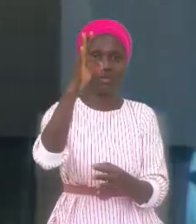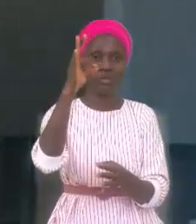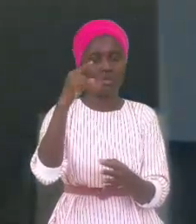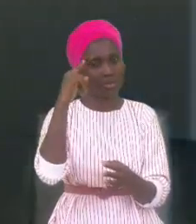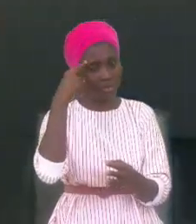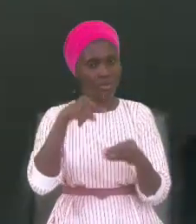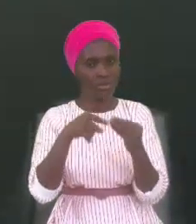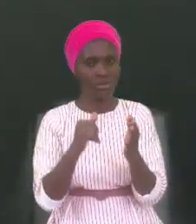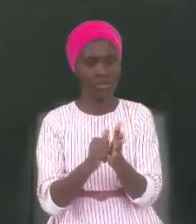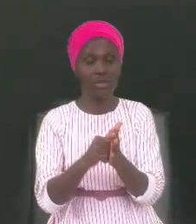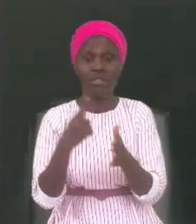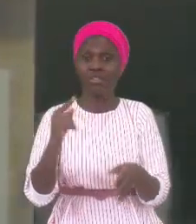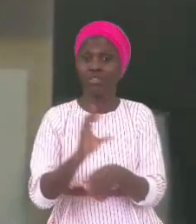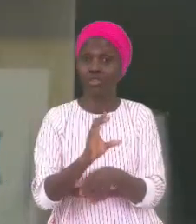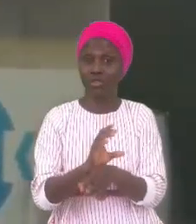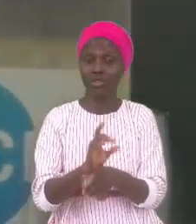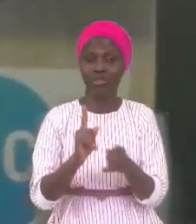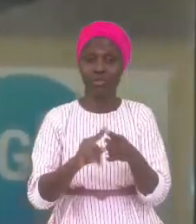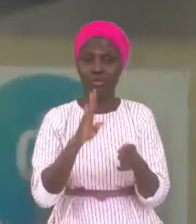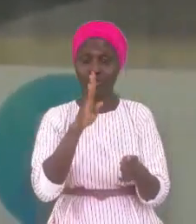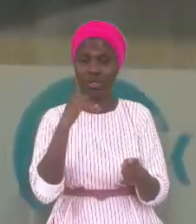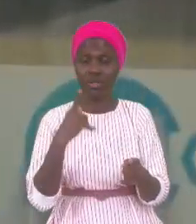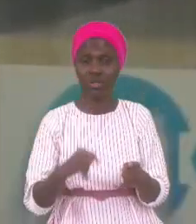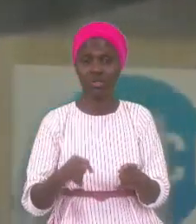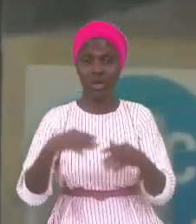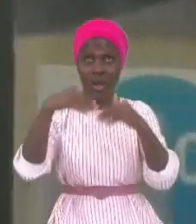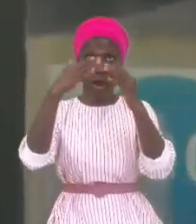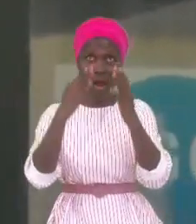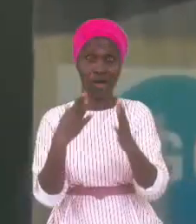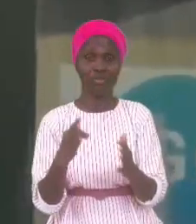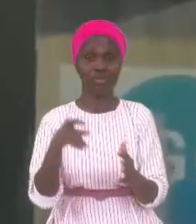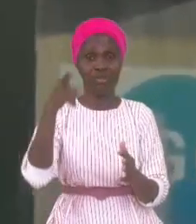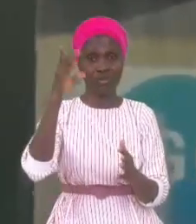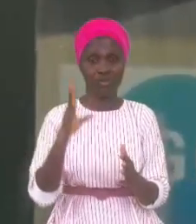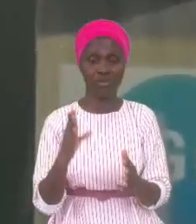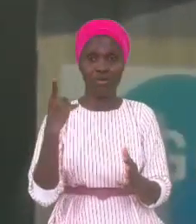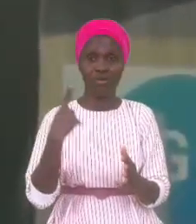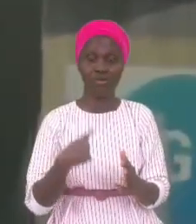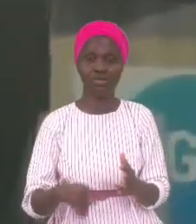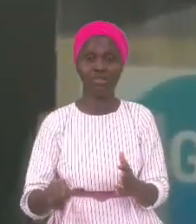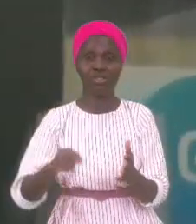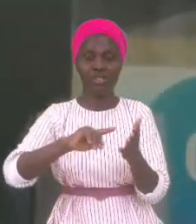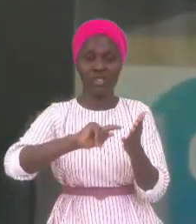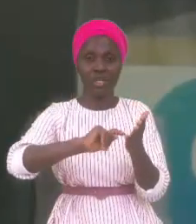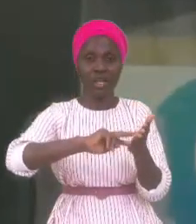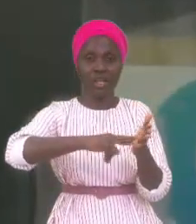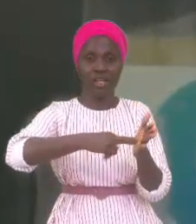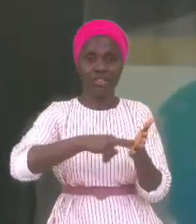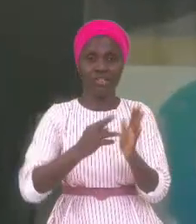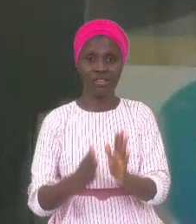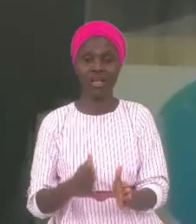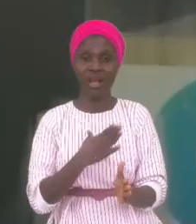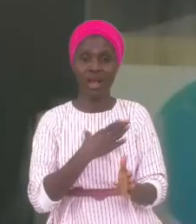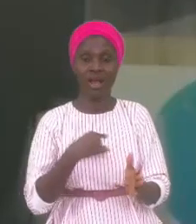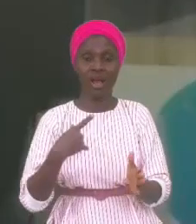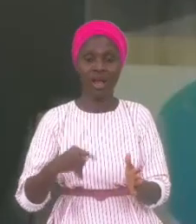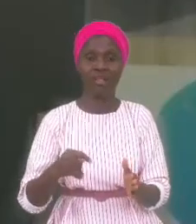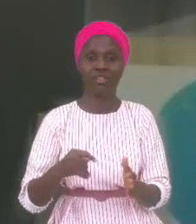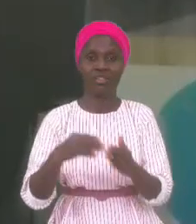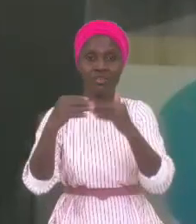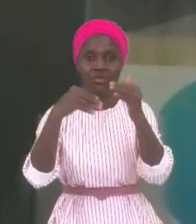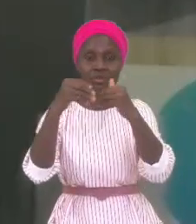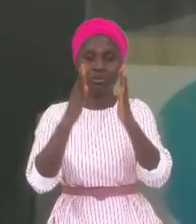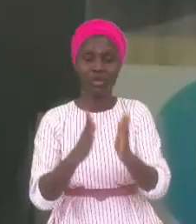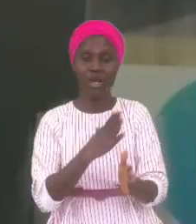church, to be the habitation of God, the engineers and the construction workers and the people that construct the